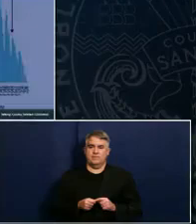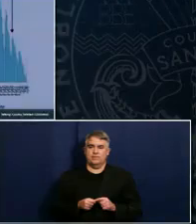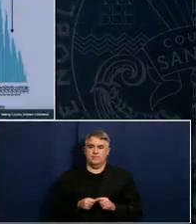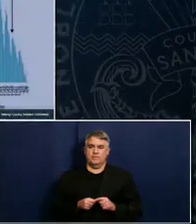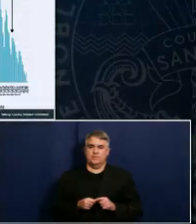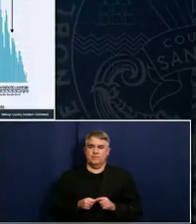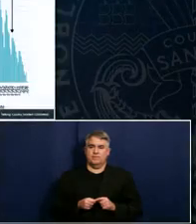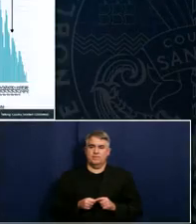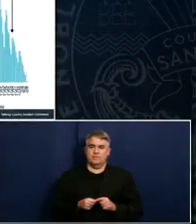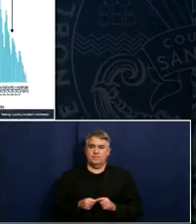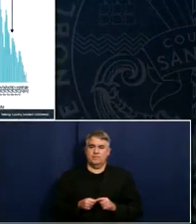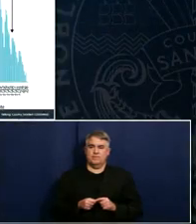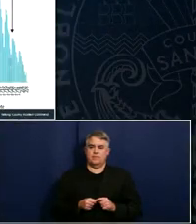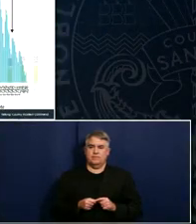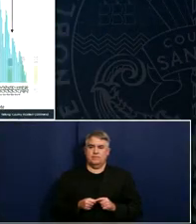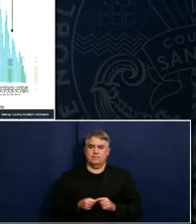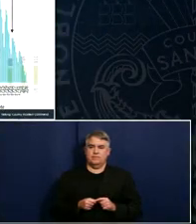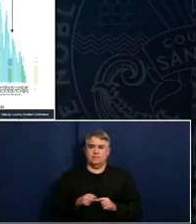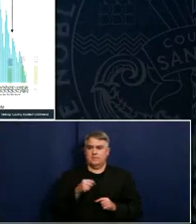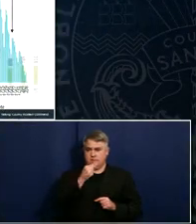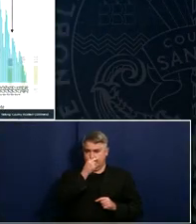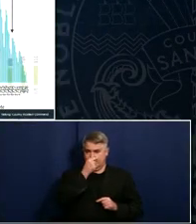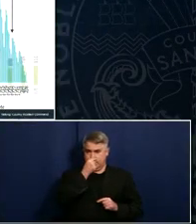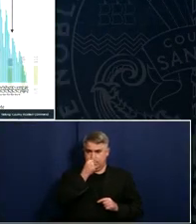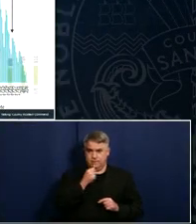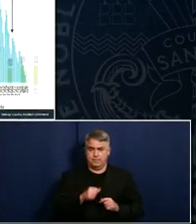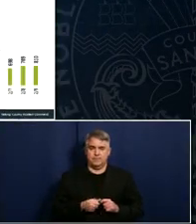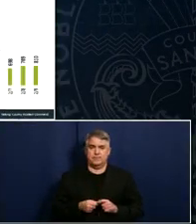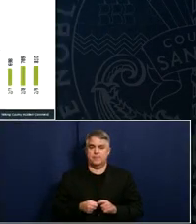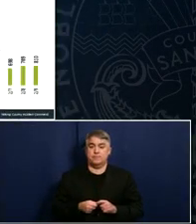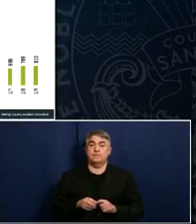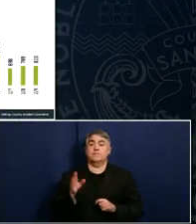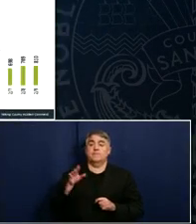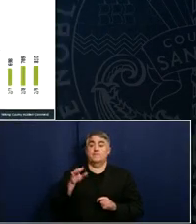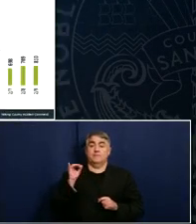So if we go to the next slide, and if we remove the, yes, thank you.